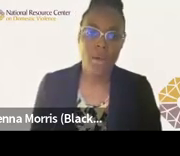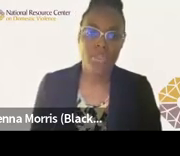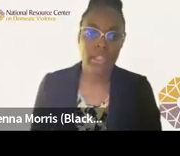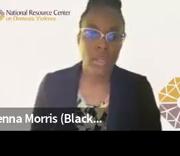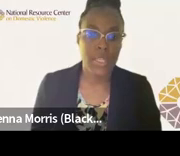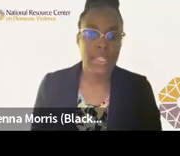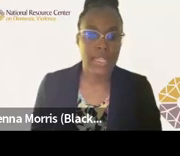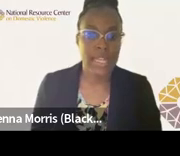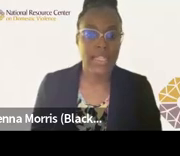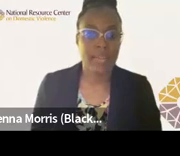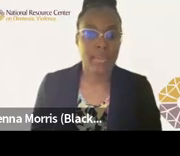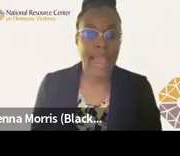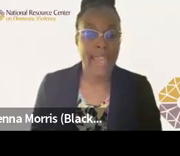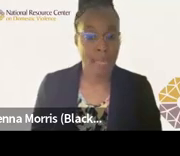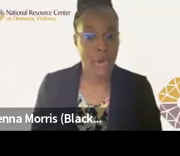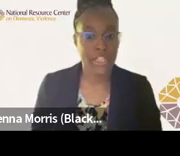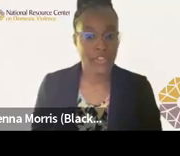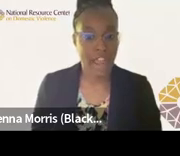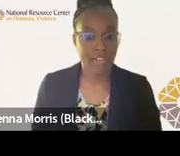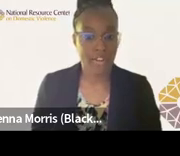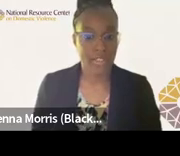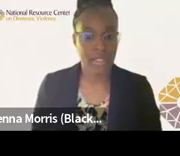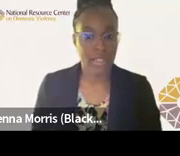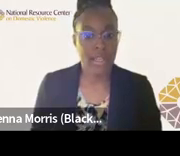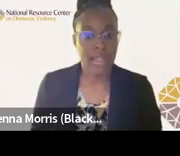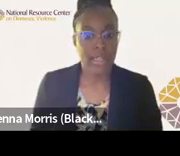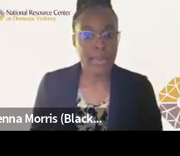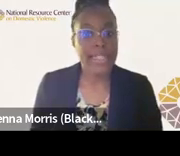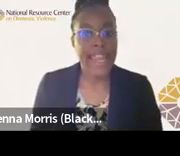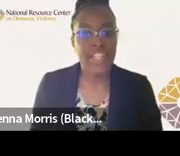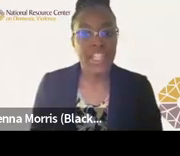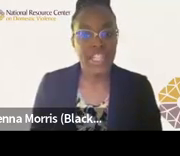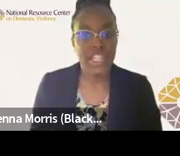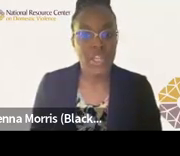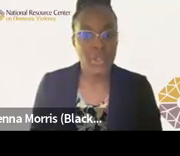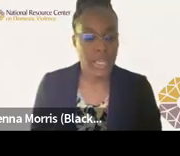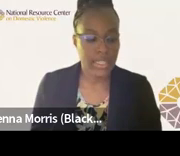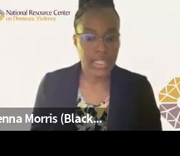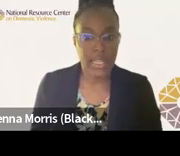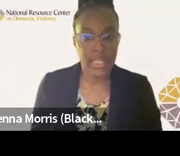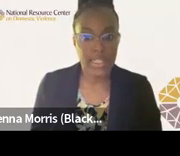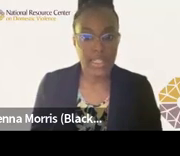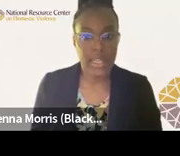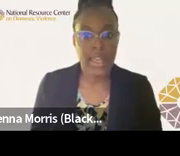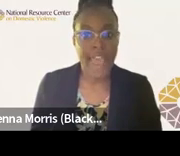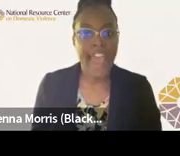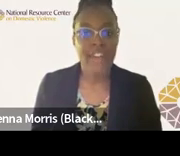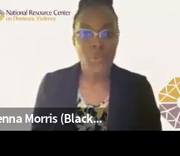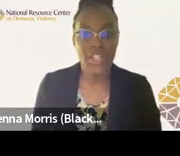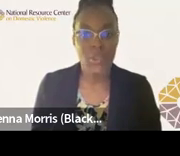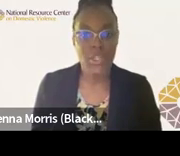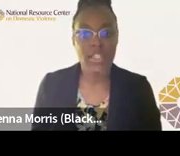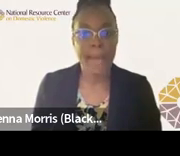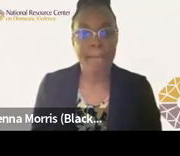thinking about the linguistic needs of Black immigrant survivors, limitations continue to exist in